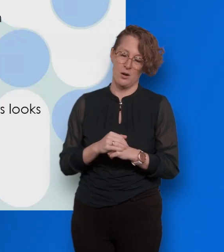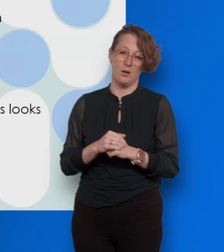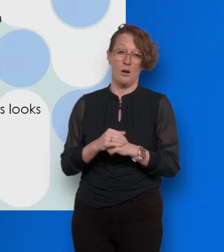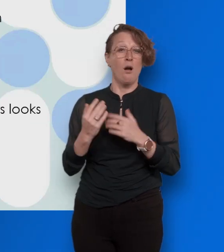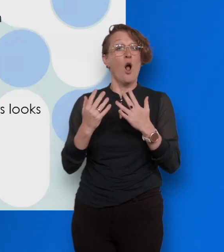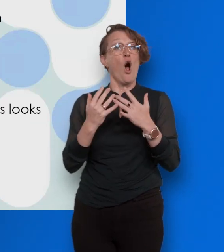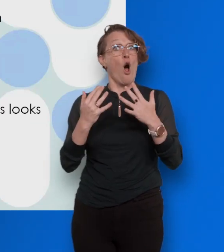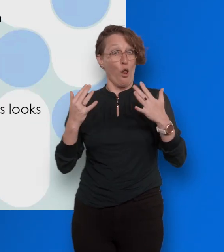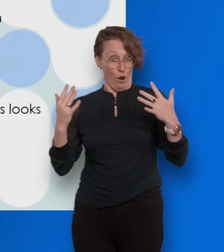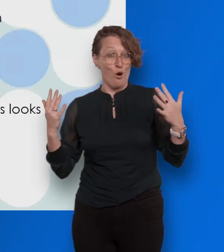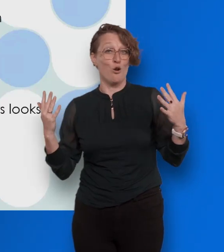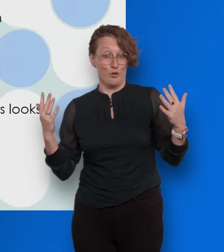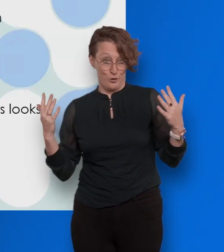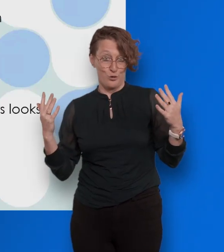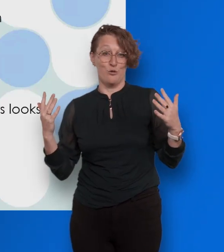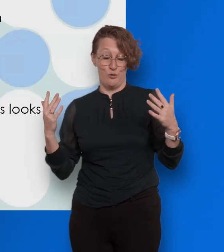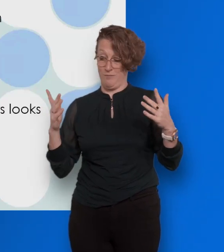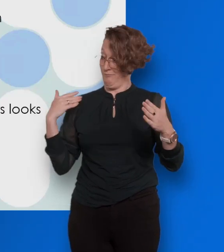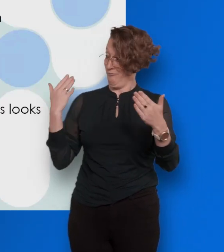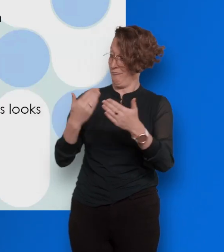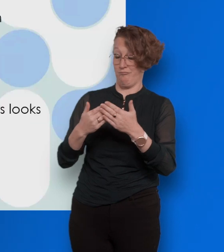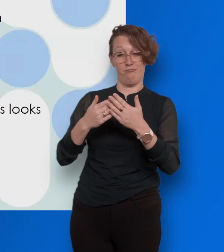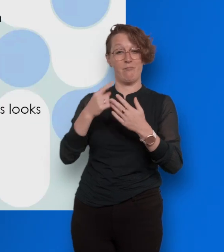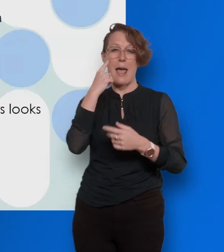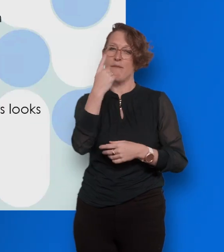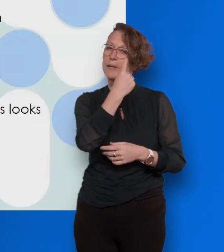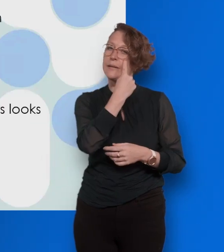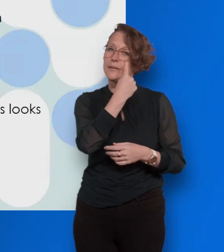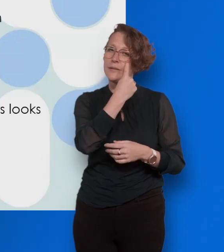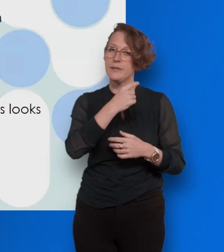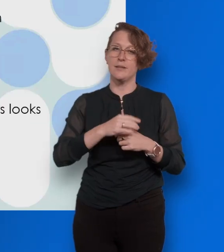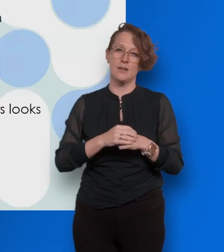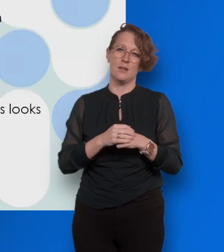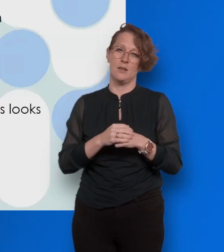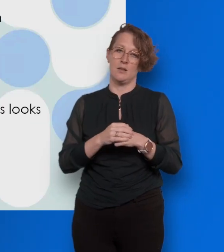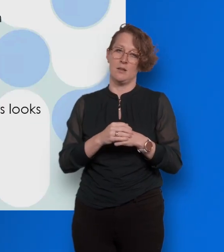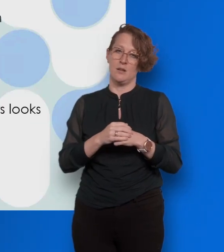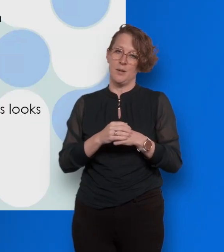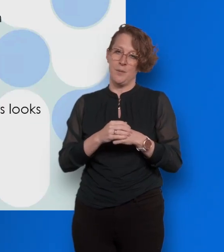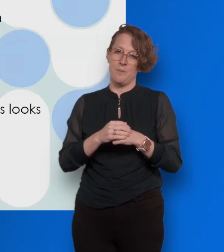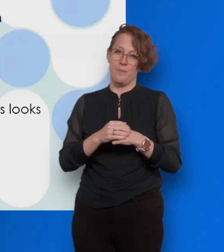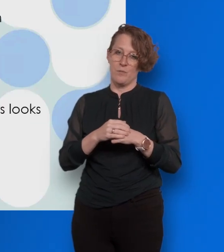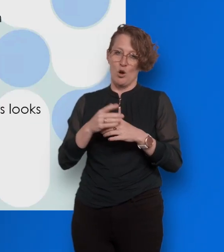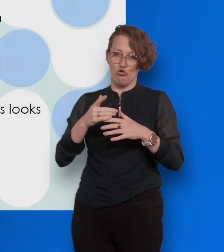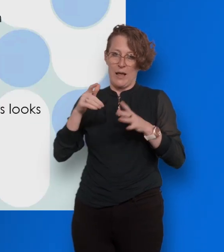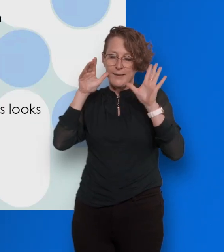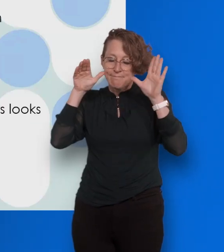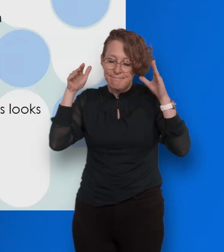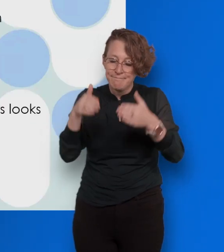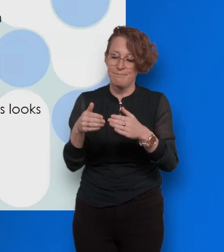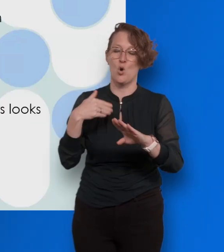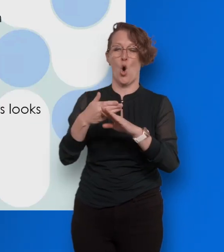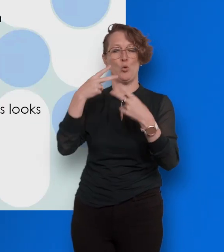lot, the evidence that we found is really concentrated on the review